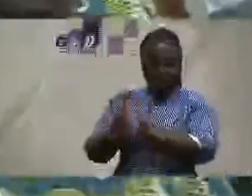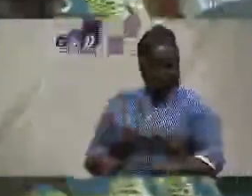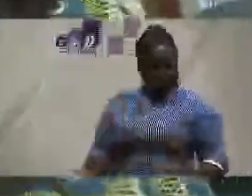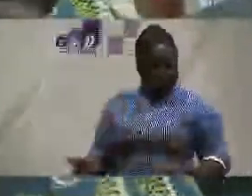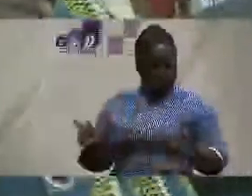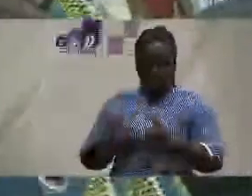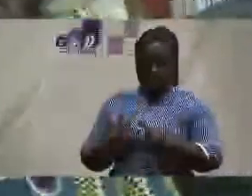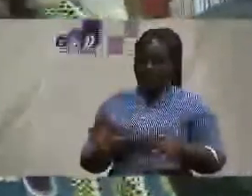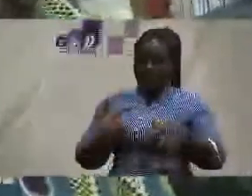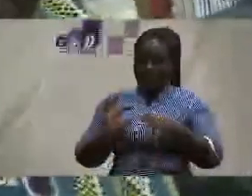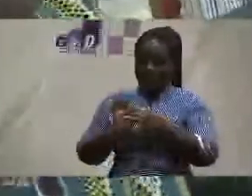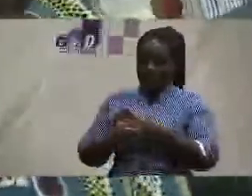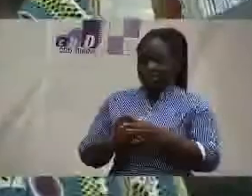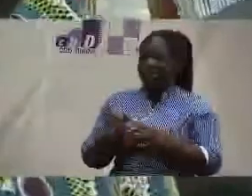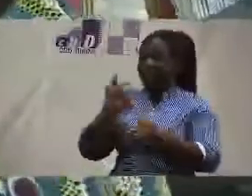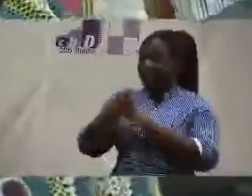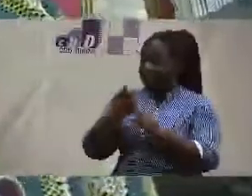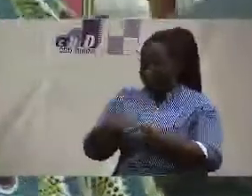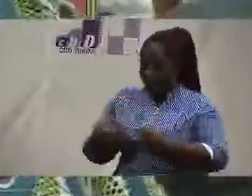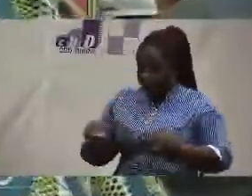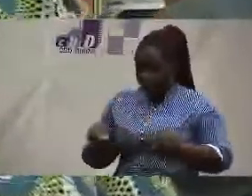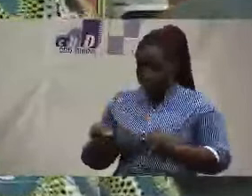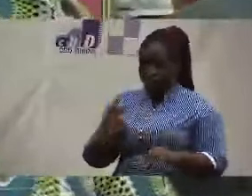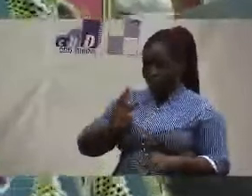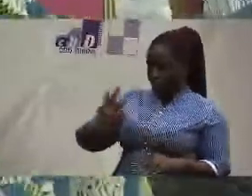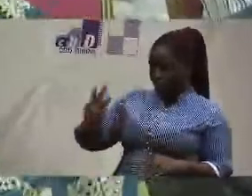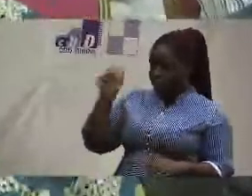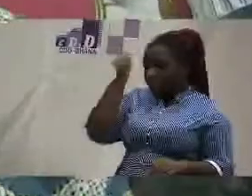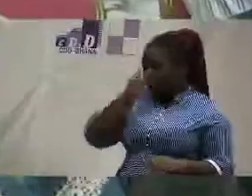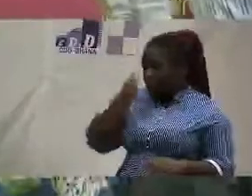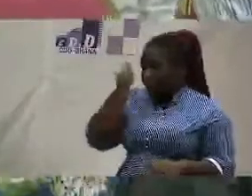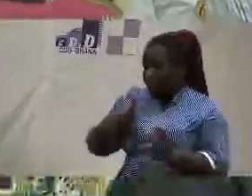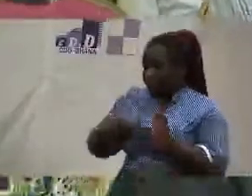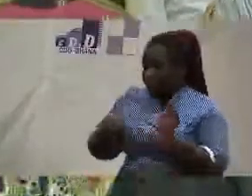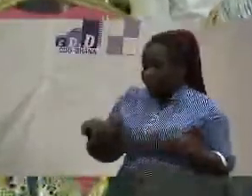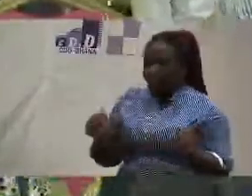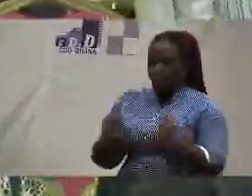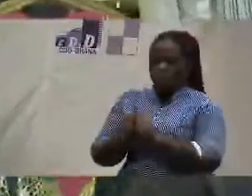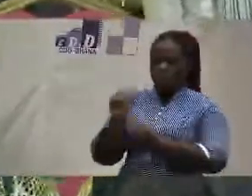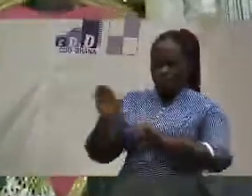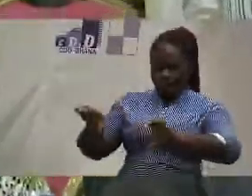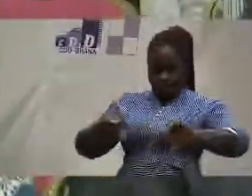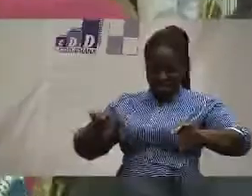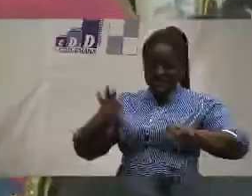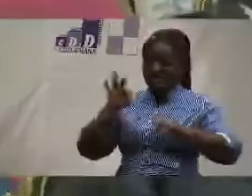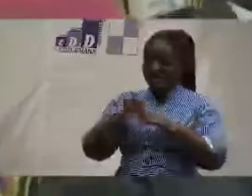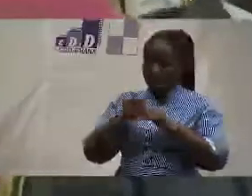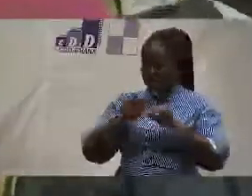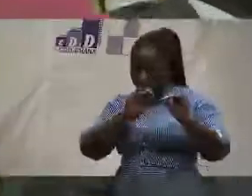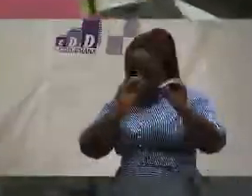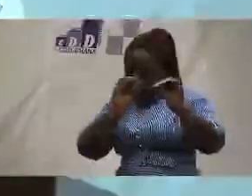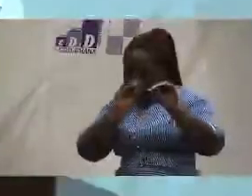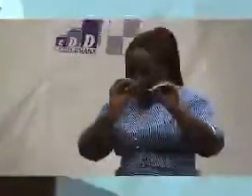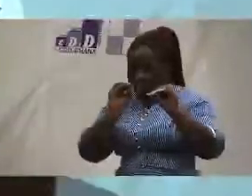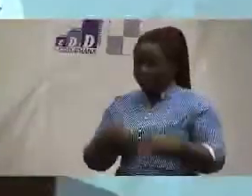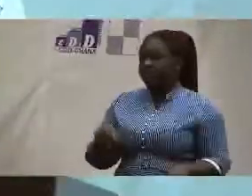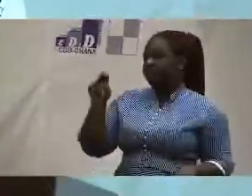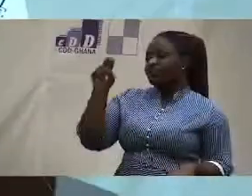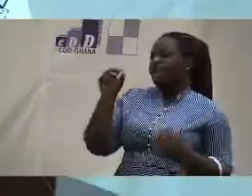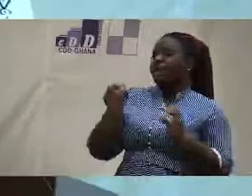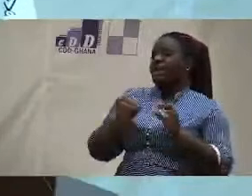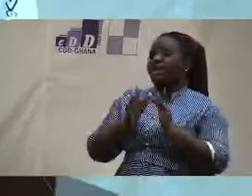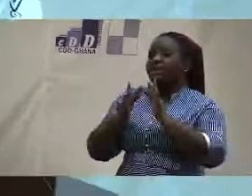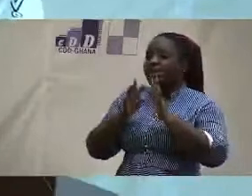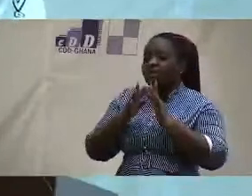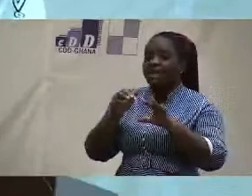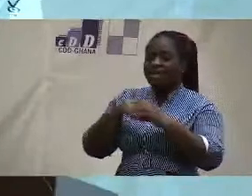of election management bodies in the West Africa region with an active election observer network in